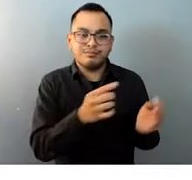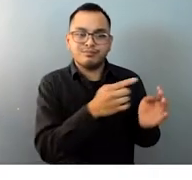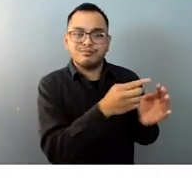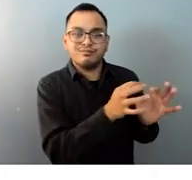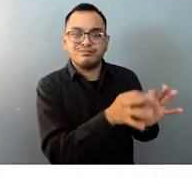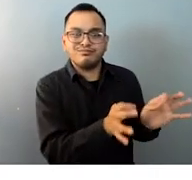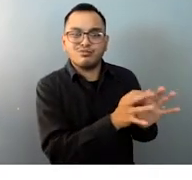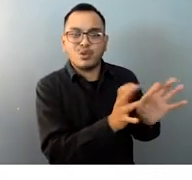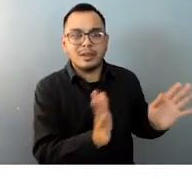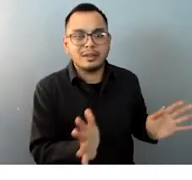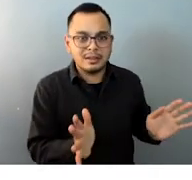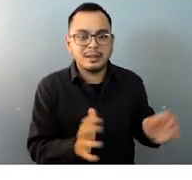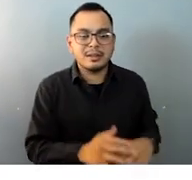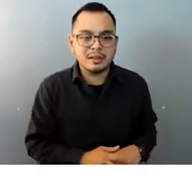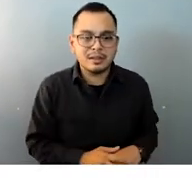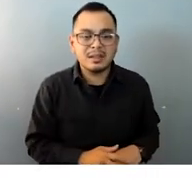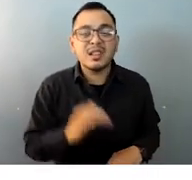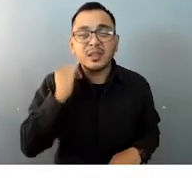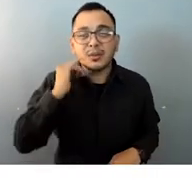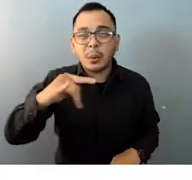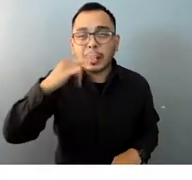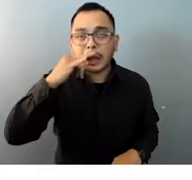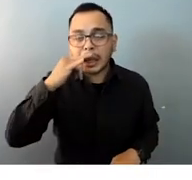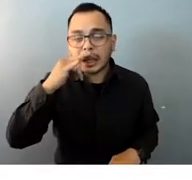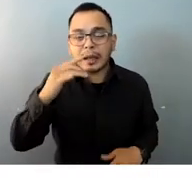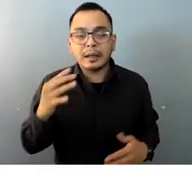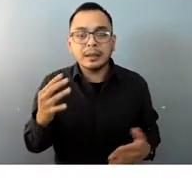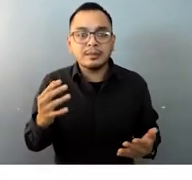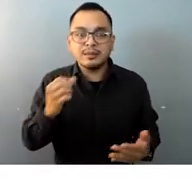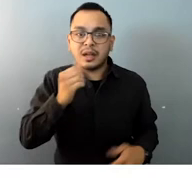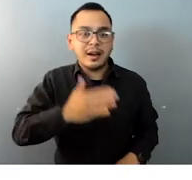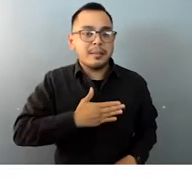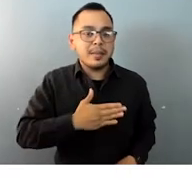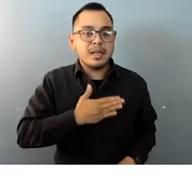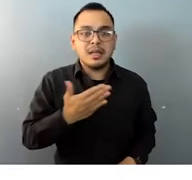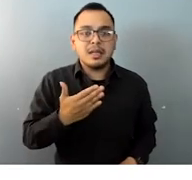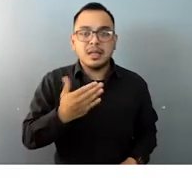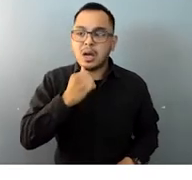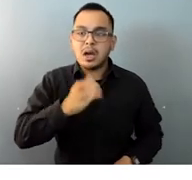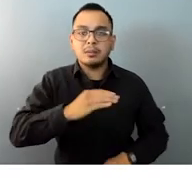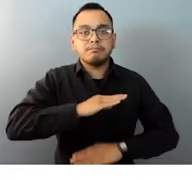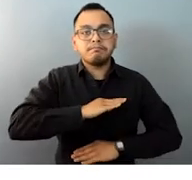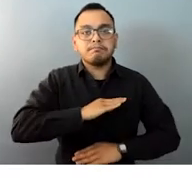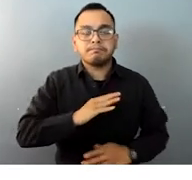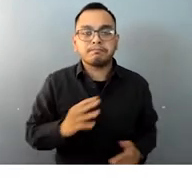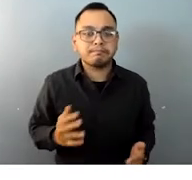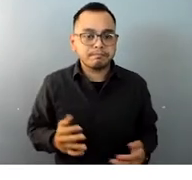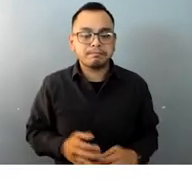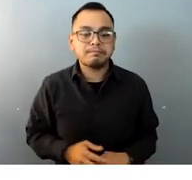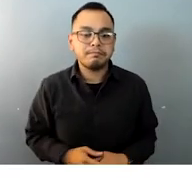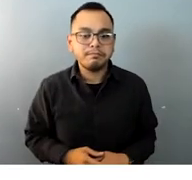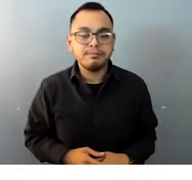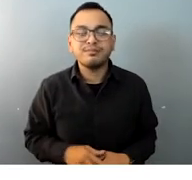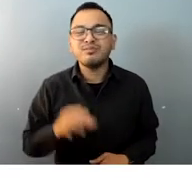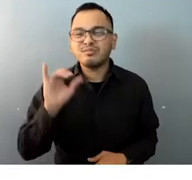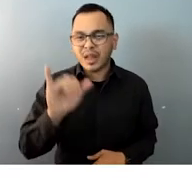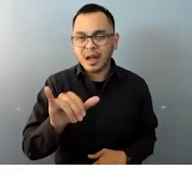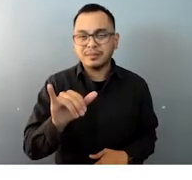neglected. How does that matter? How does that even matter if your child is not happy, is not